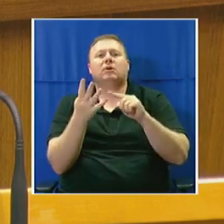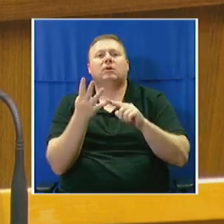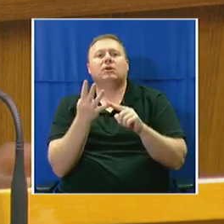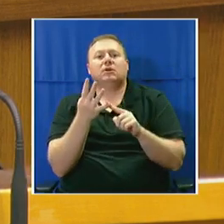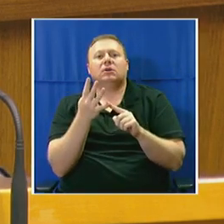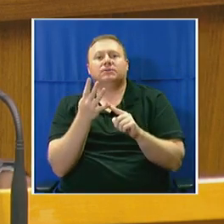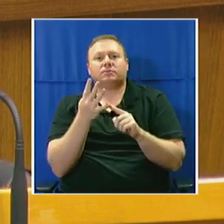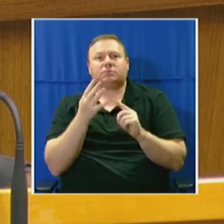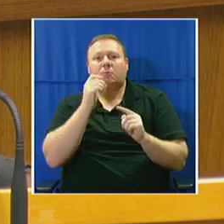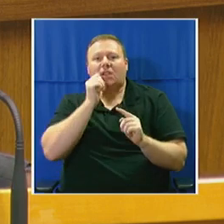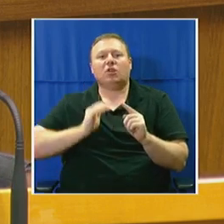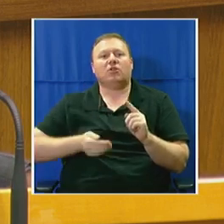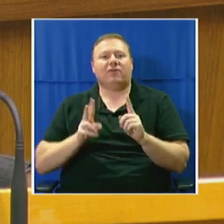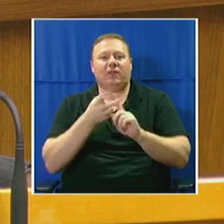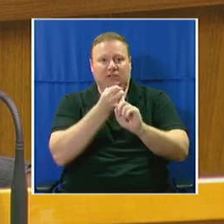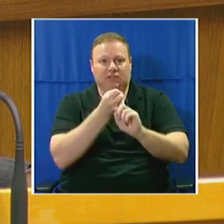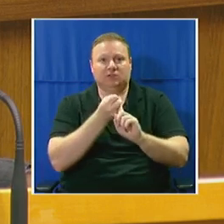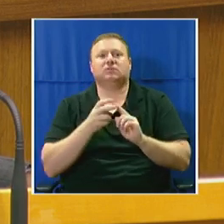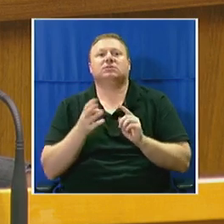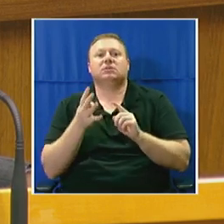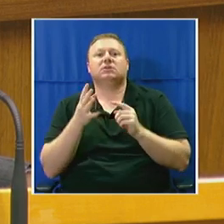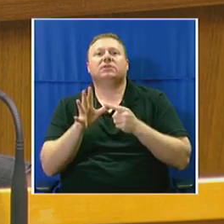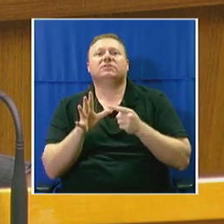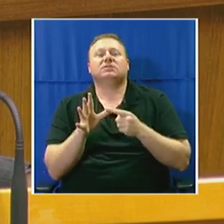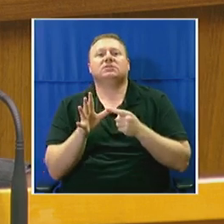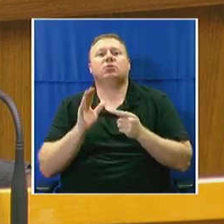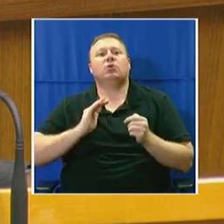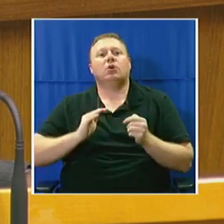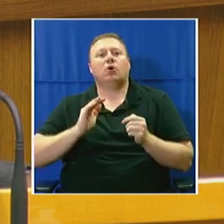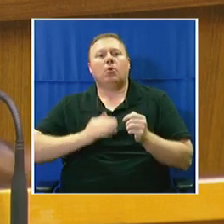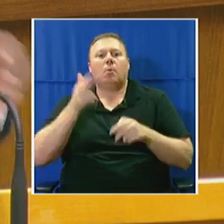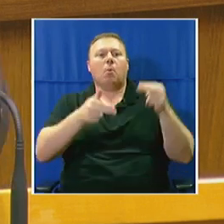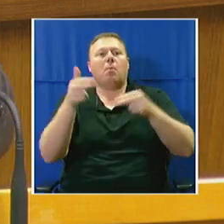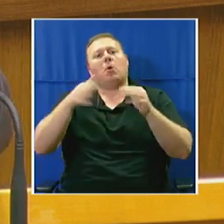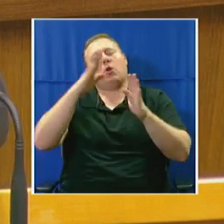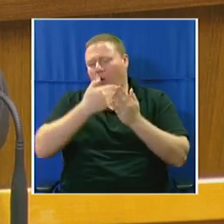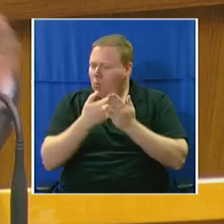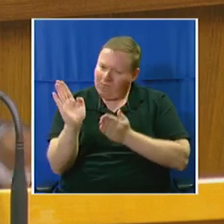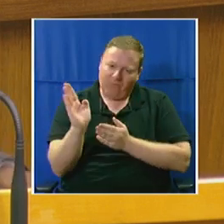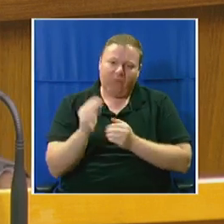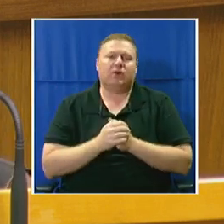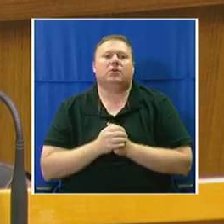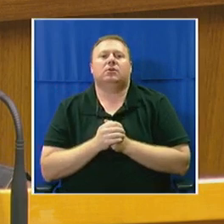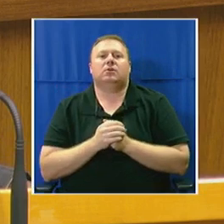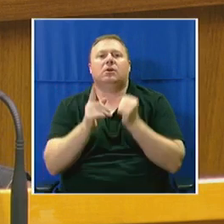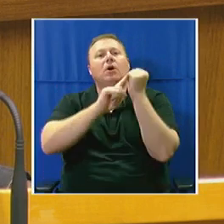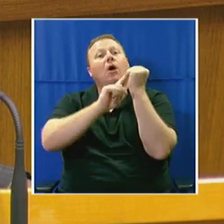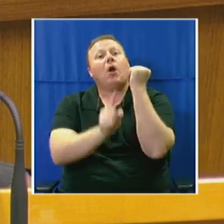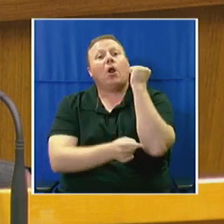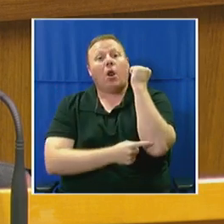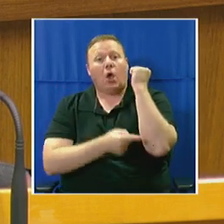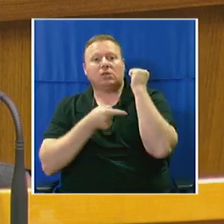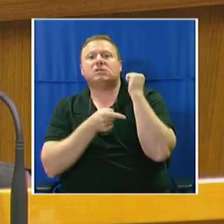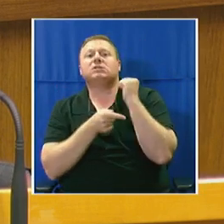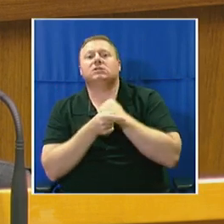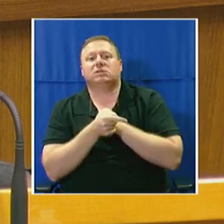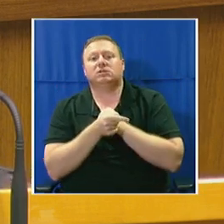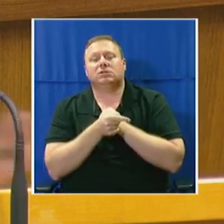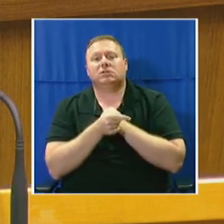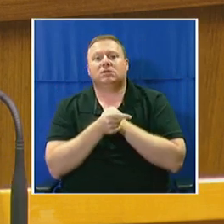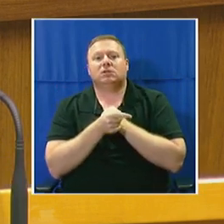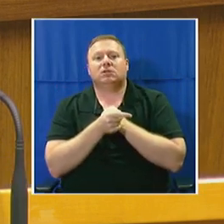defeat poverty together we can defeat unemployment together we can defeat inequalities together we can